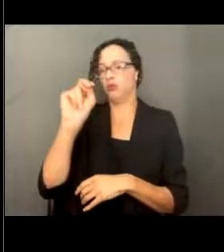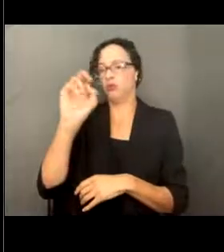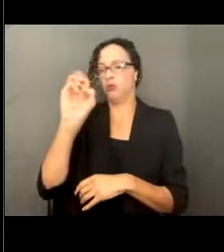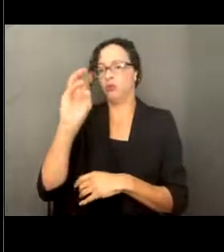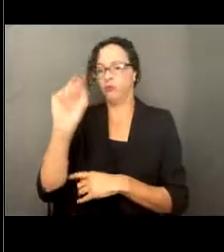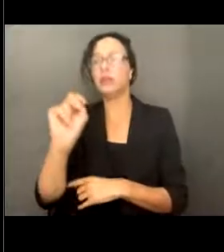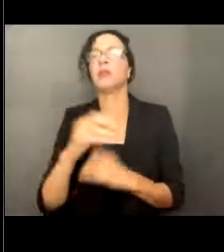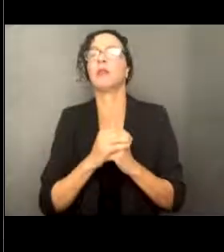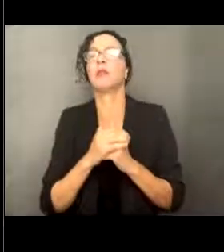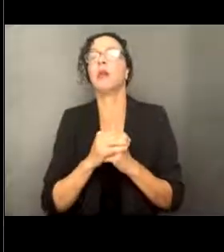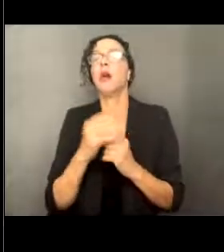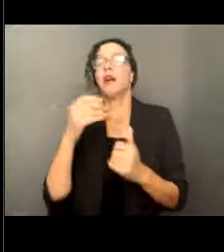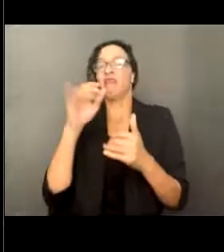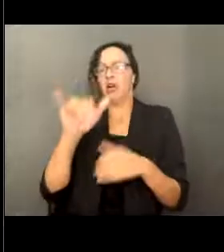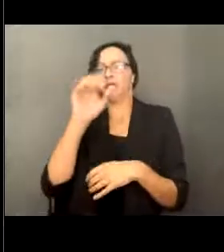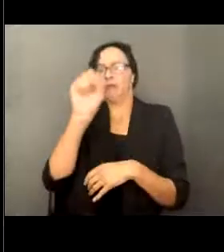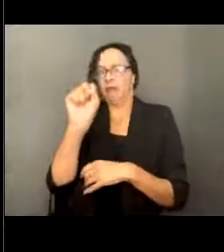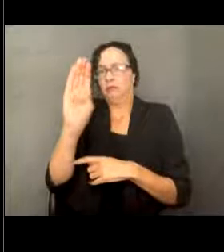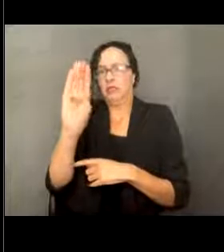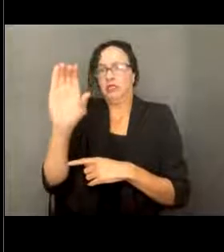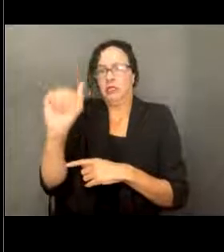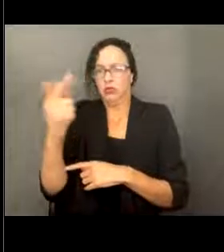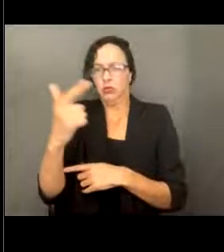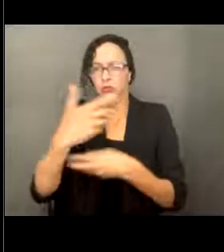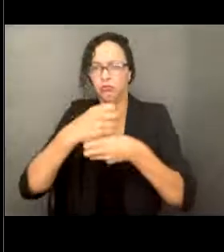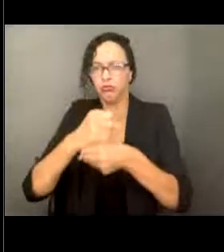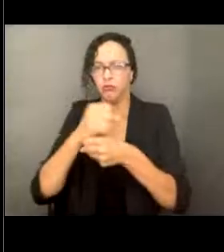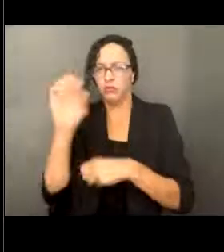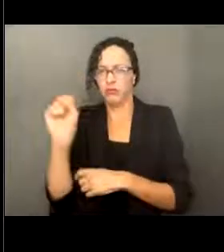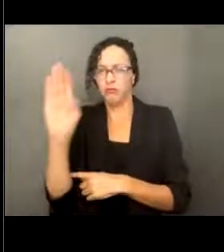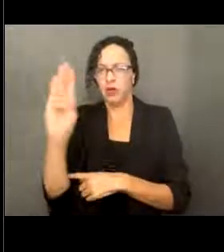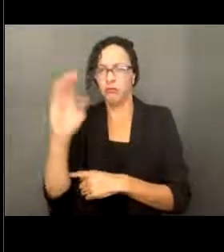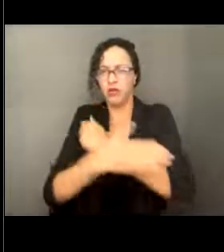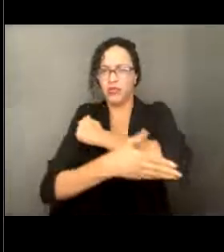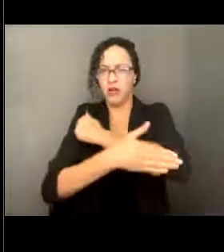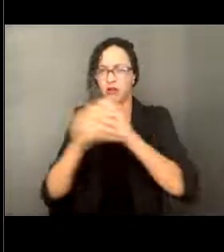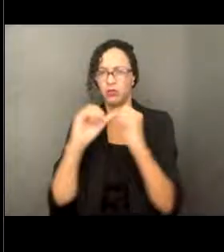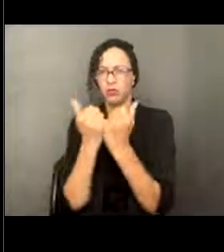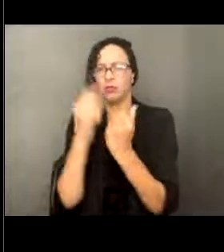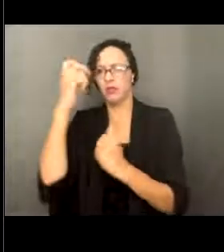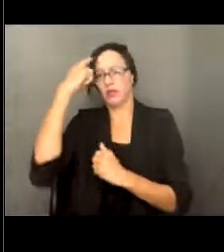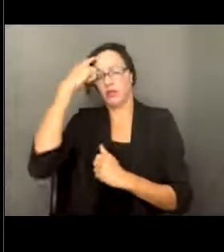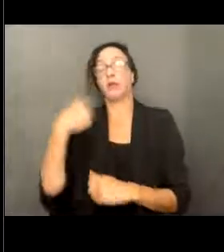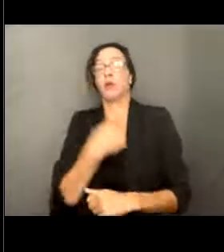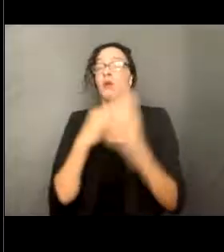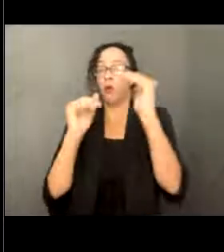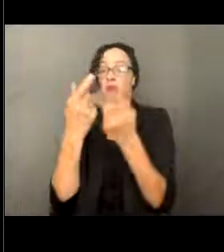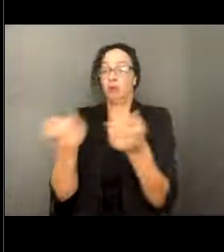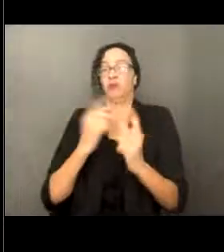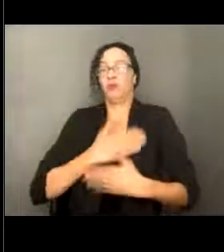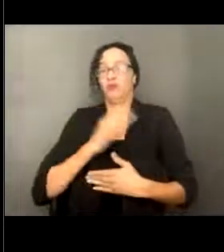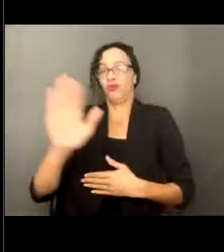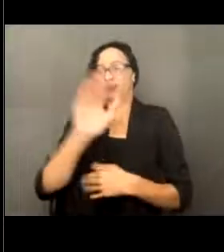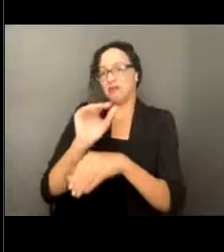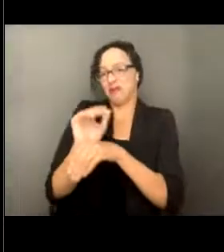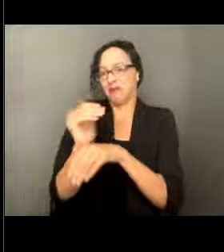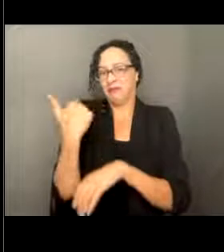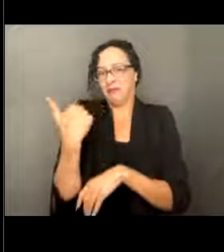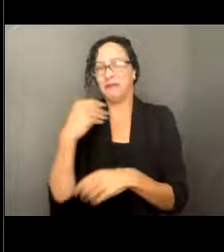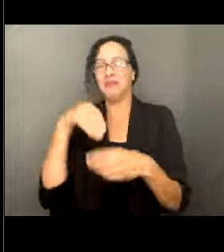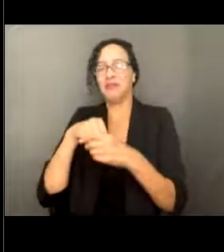of Governments, and we want to really welcome you to our region. We hope you enjoyed your evening in Santa Barbara, and we really thank you for